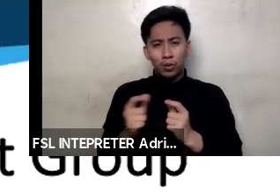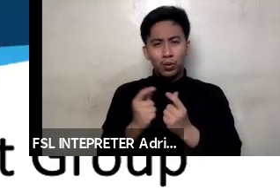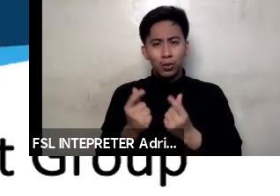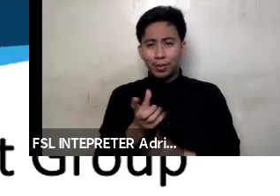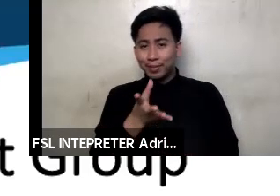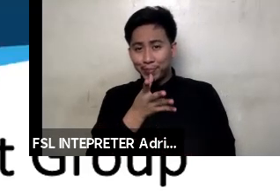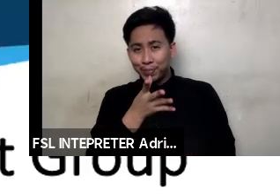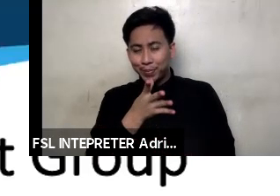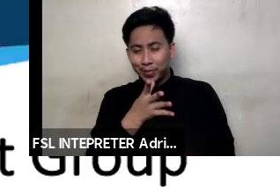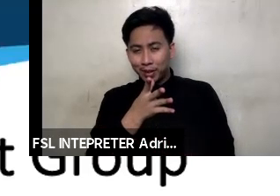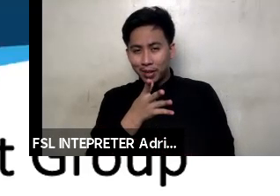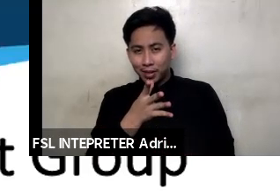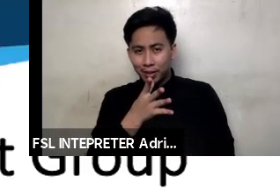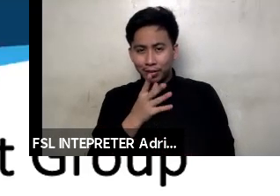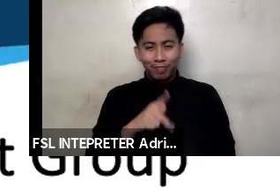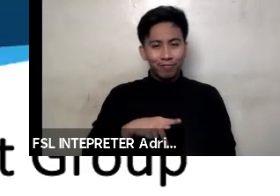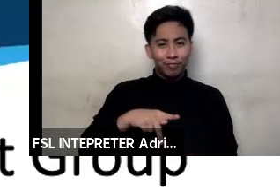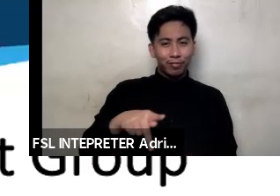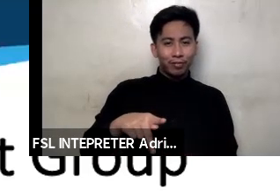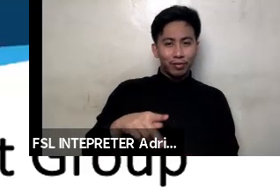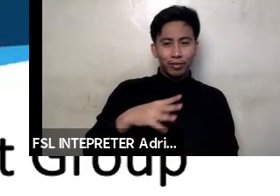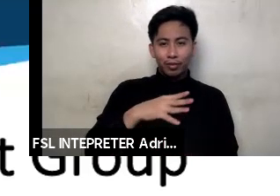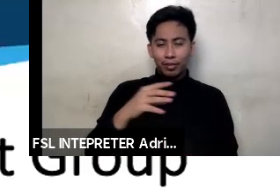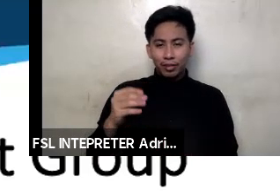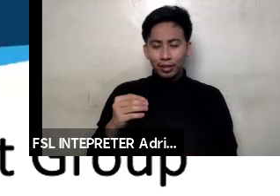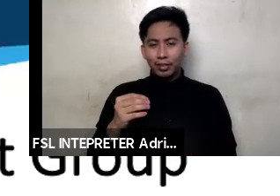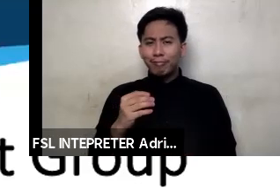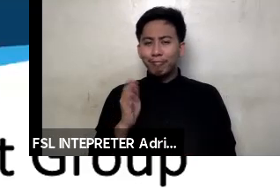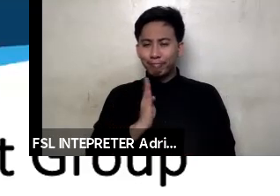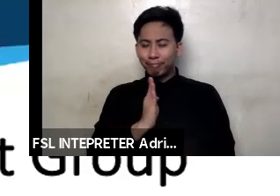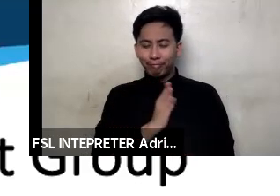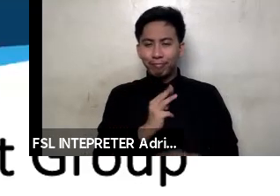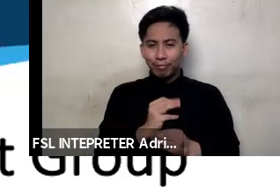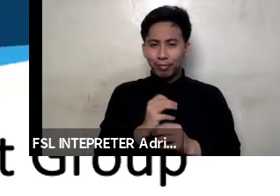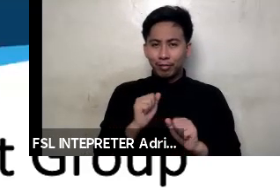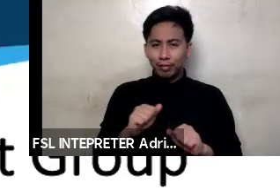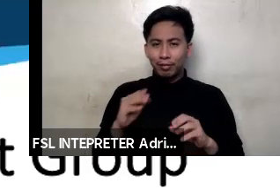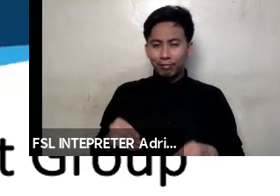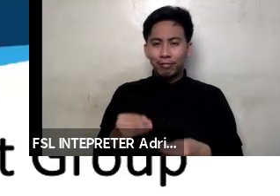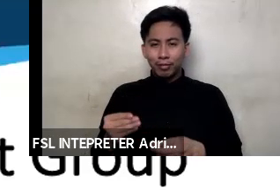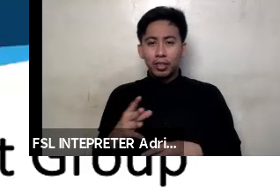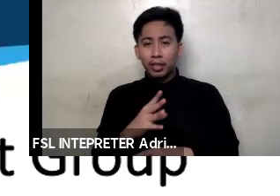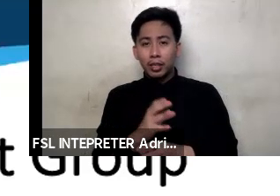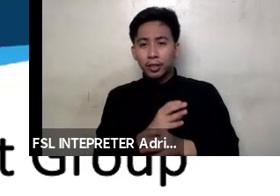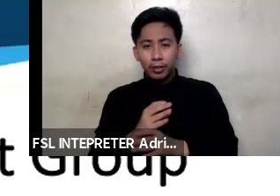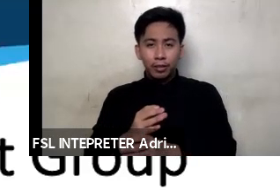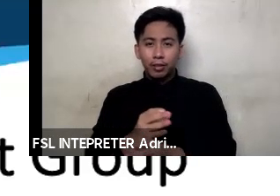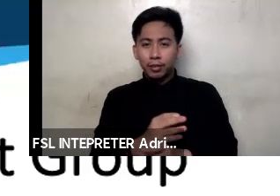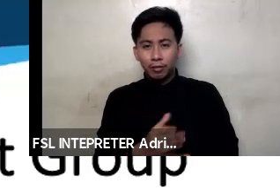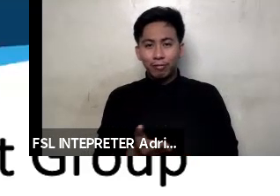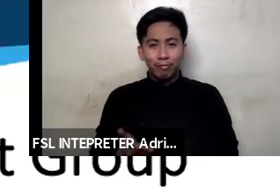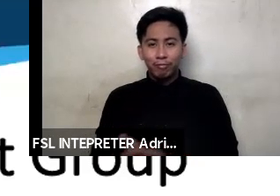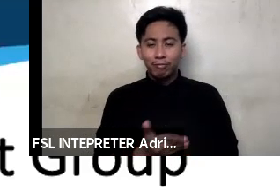nanay at buntis at nagpapasuso na naglalayong tumugon sa tamang pag-aalaga at pagpapakain ng mga